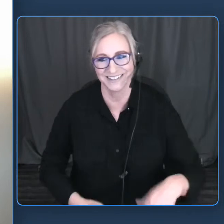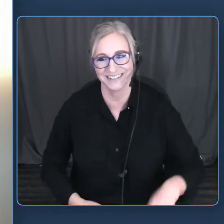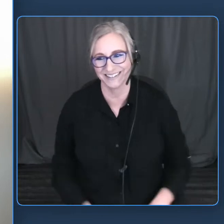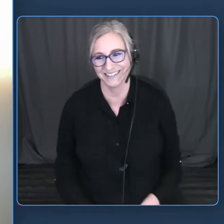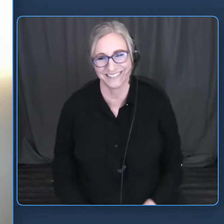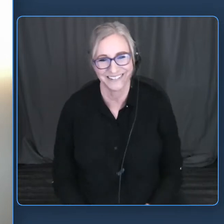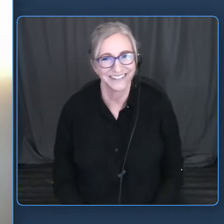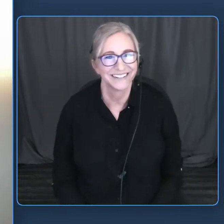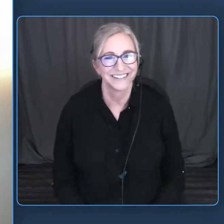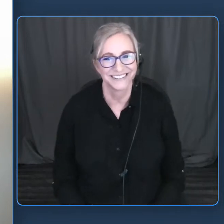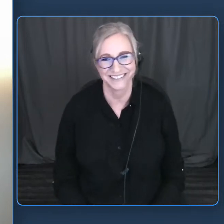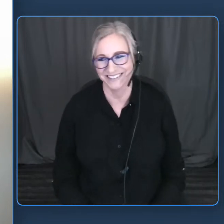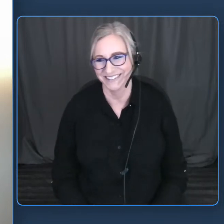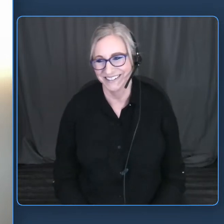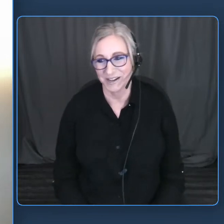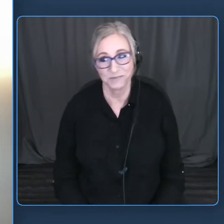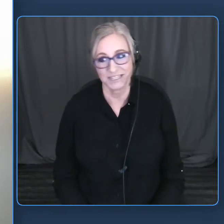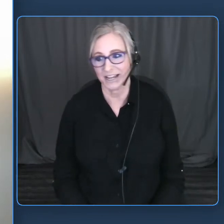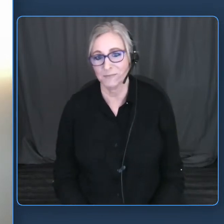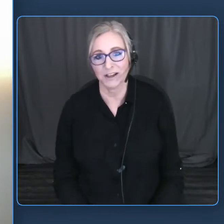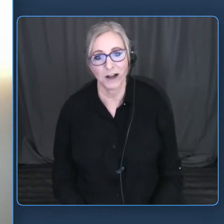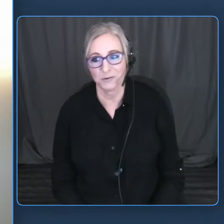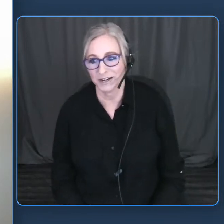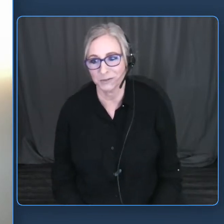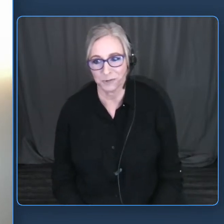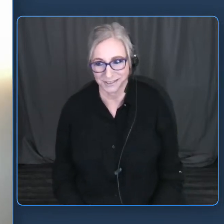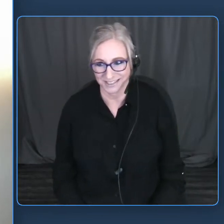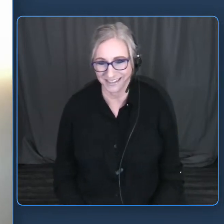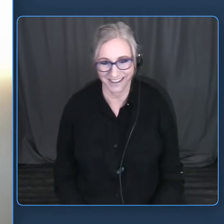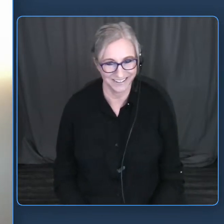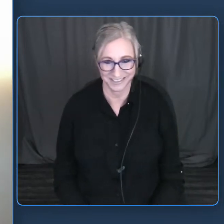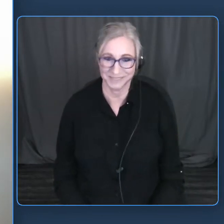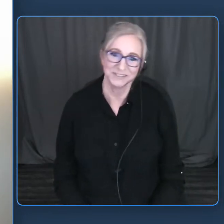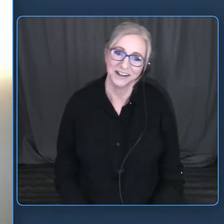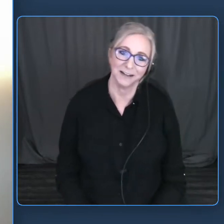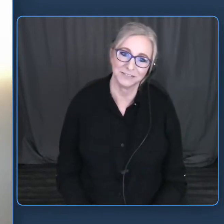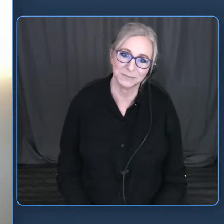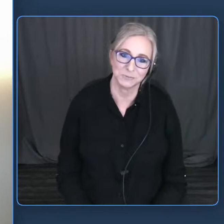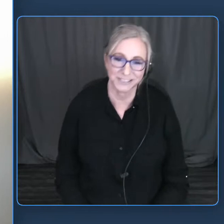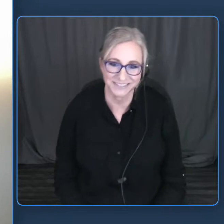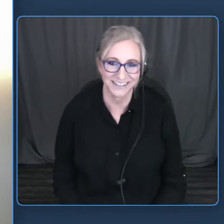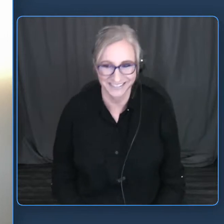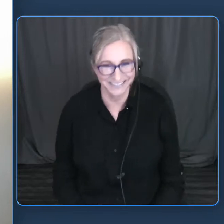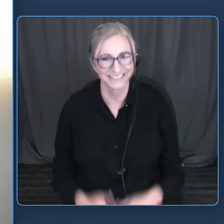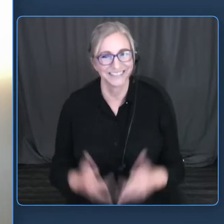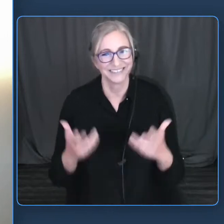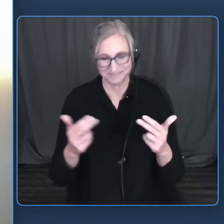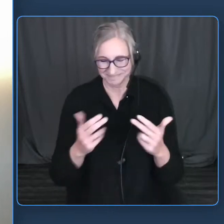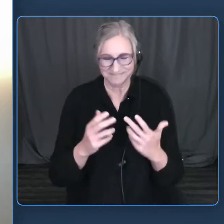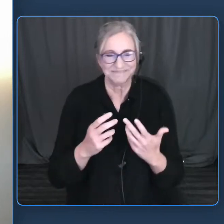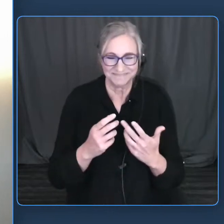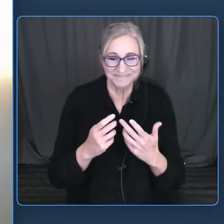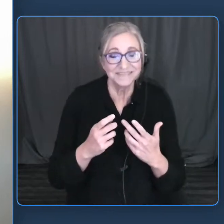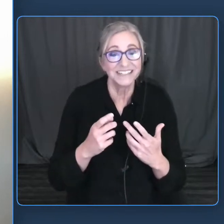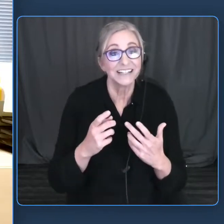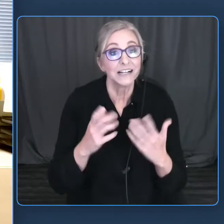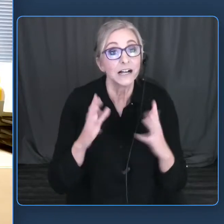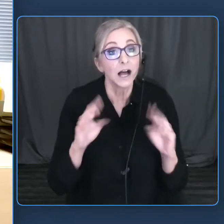coffee. So, yep, see, I have my coffee right here, Brennan's saying, yeah, see, I'll have to keep drinking, right?